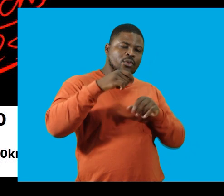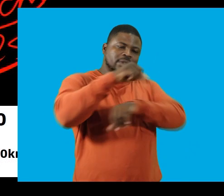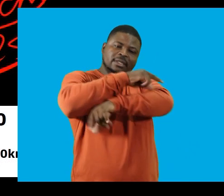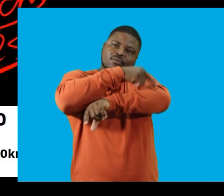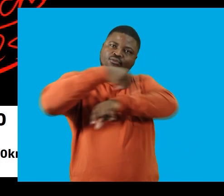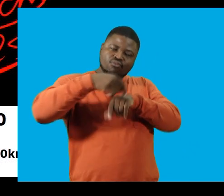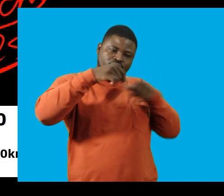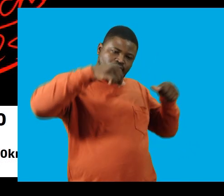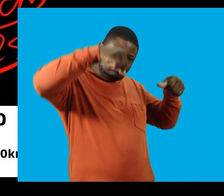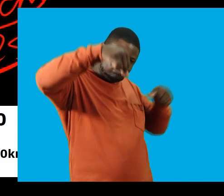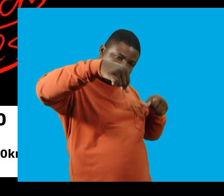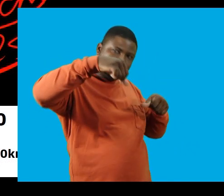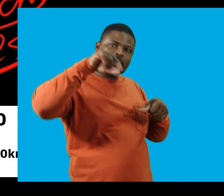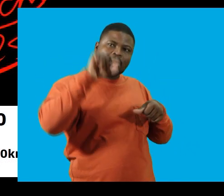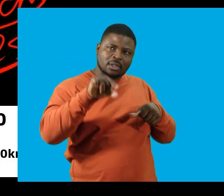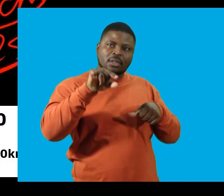map.